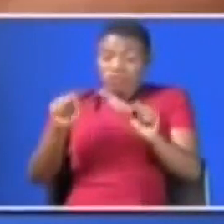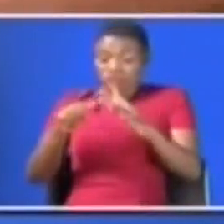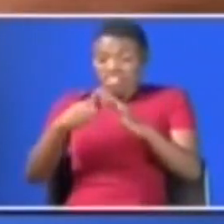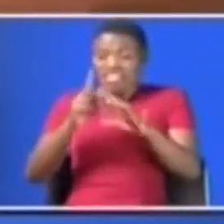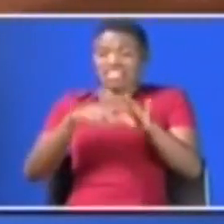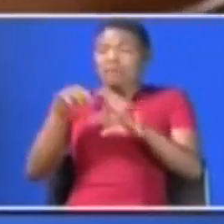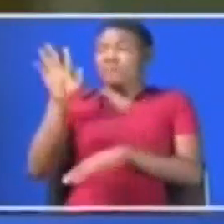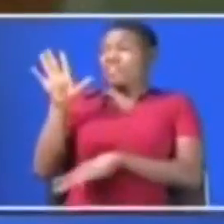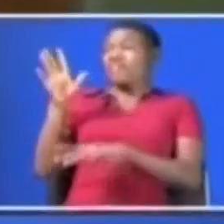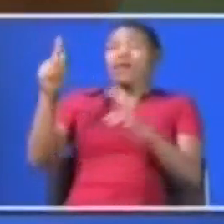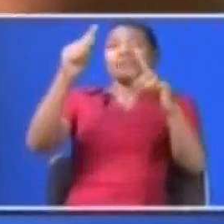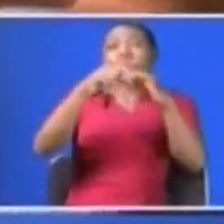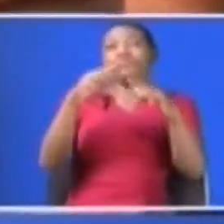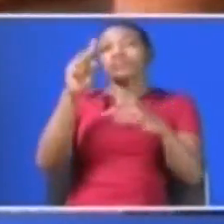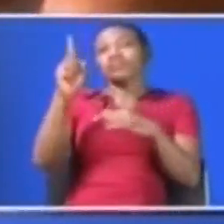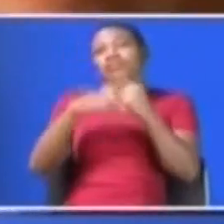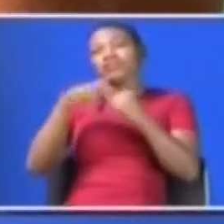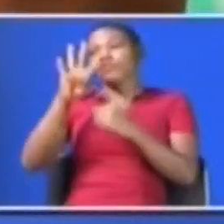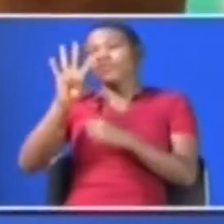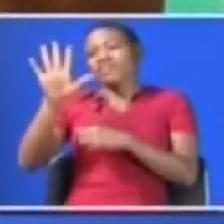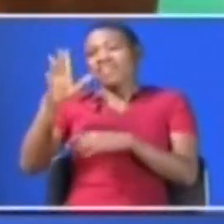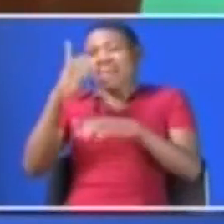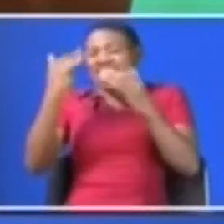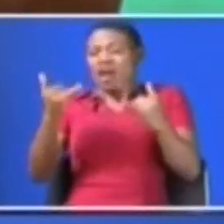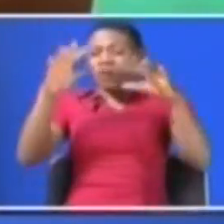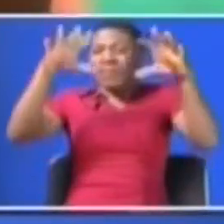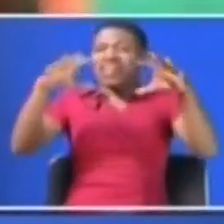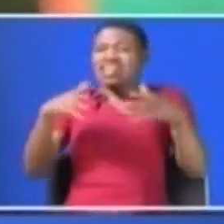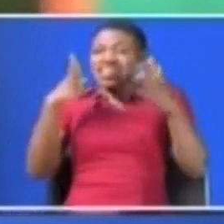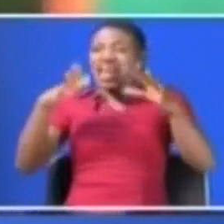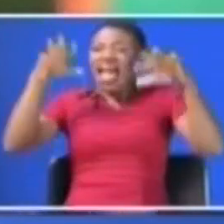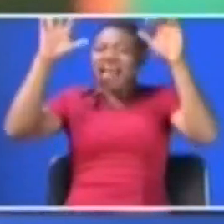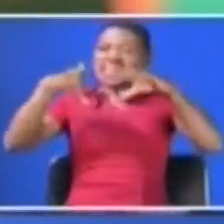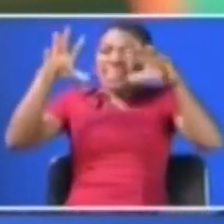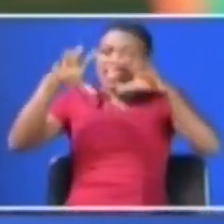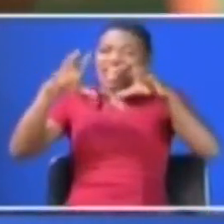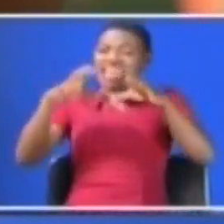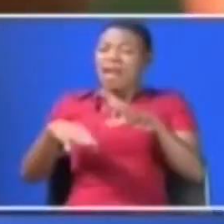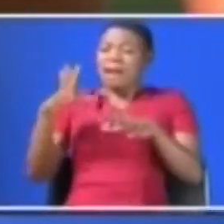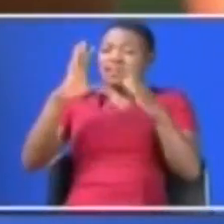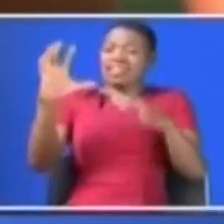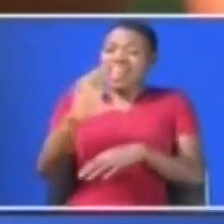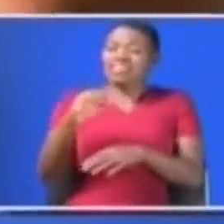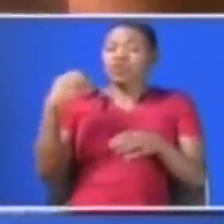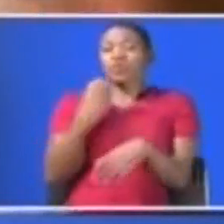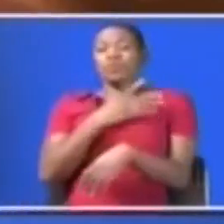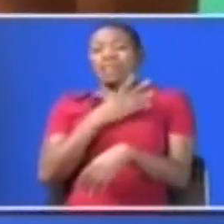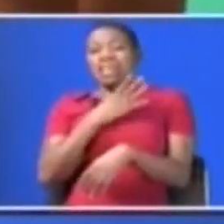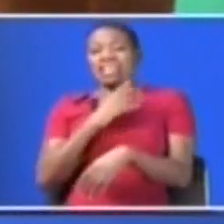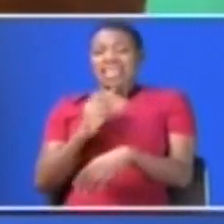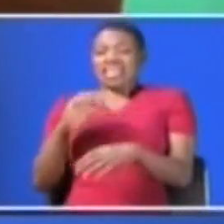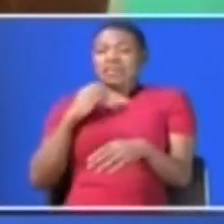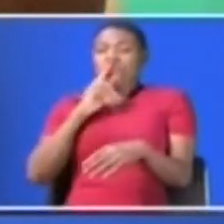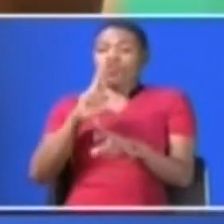Utafika almost 6:45. Na sahi kuna mvua. Mvua inakunyeshea. Utafika uko late, kalenda na complain. Utafika simu kwa ofisi, you are